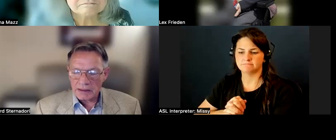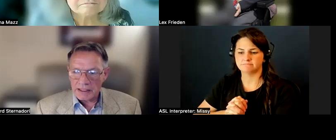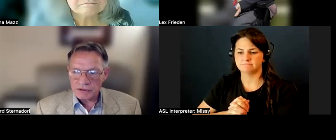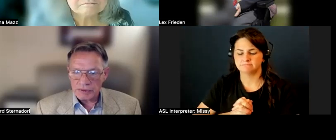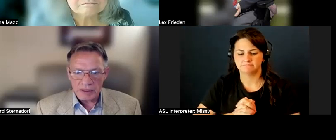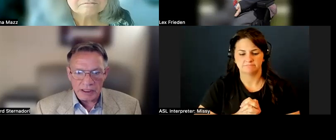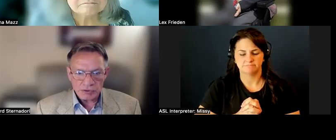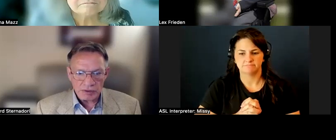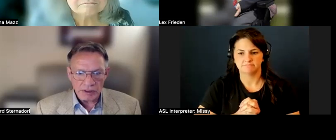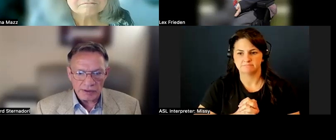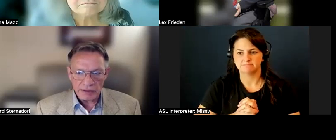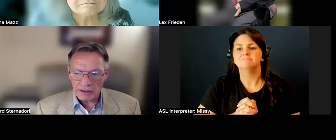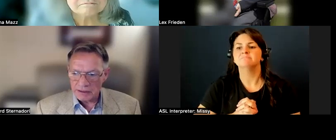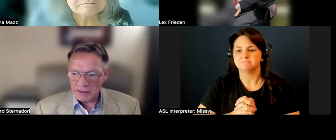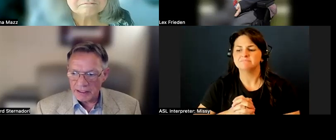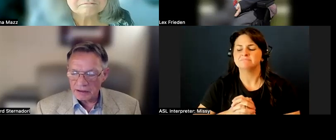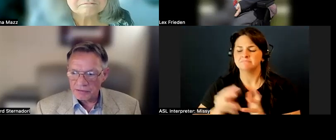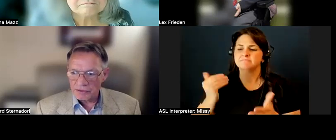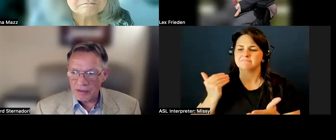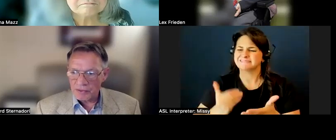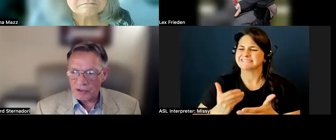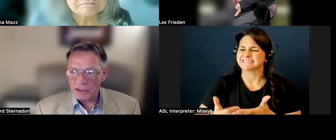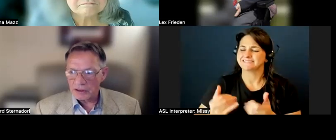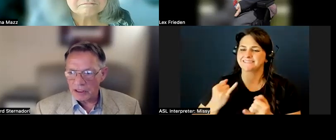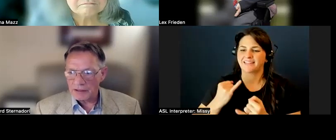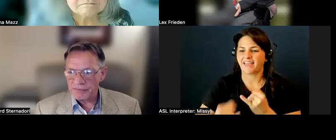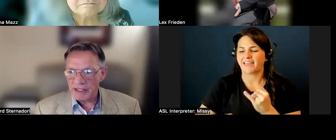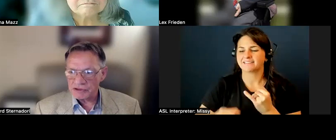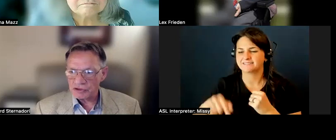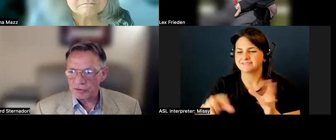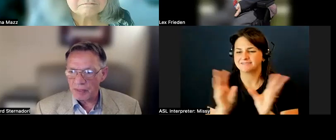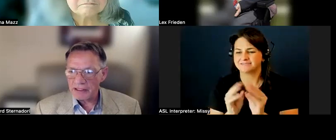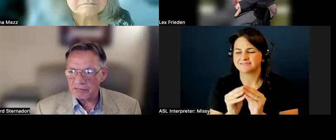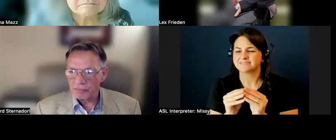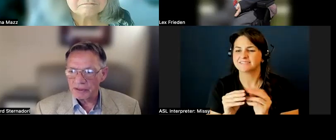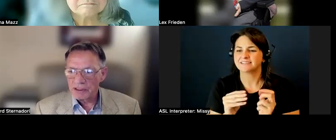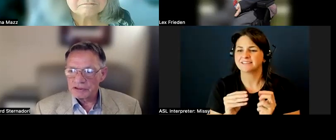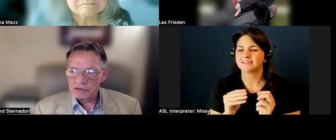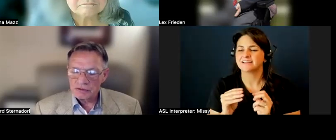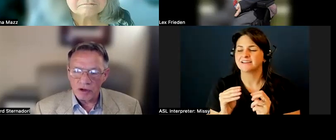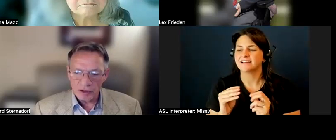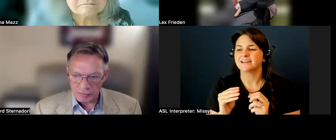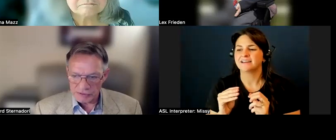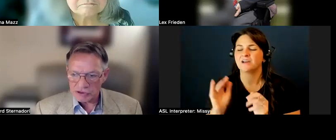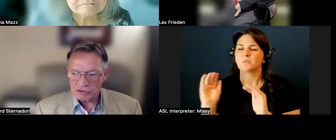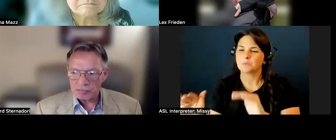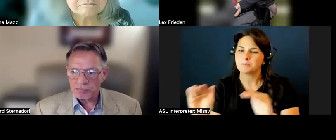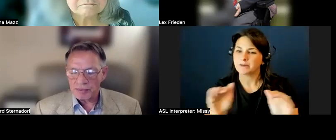And as we're nearing the end of the webinar here, I've been asked to remind everyone, all